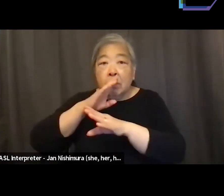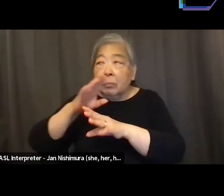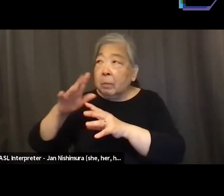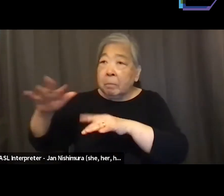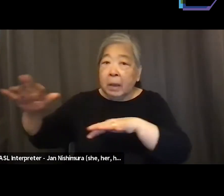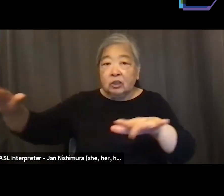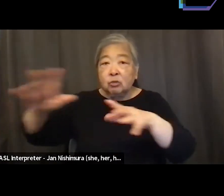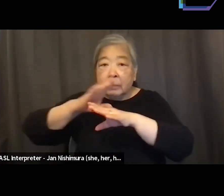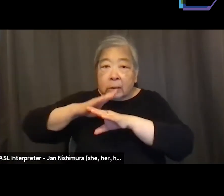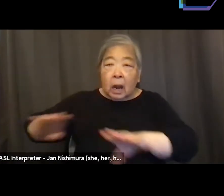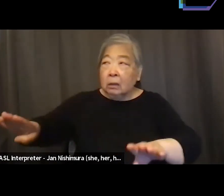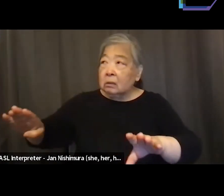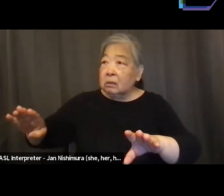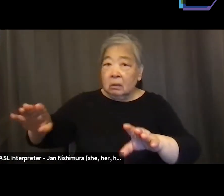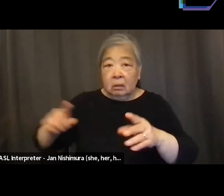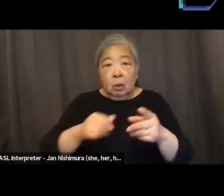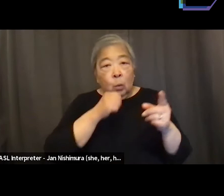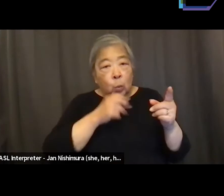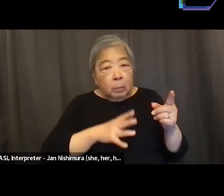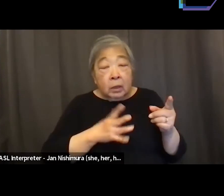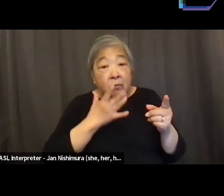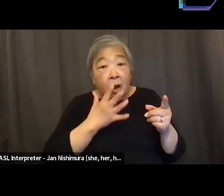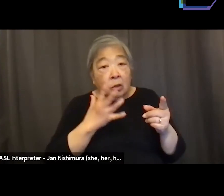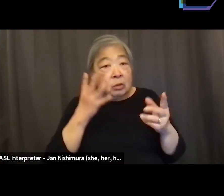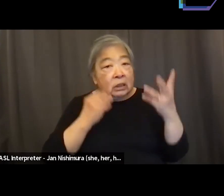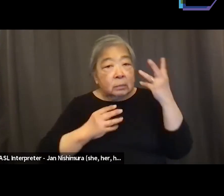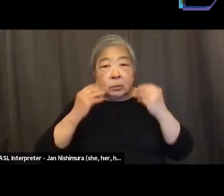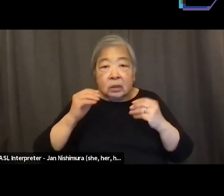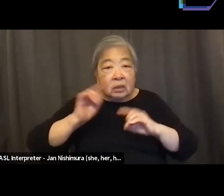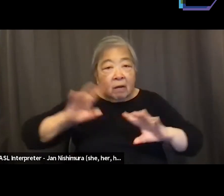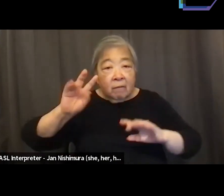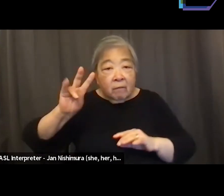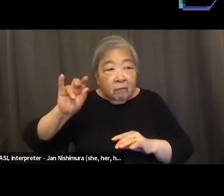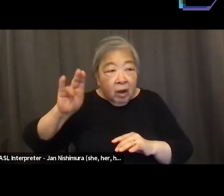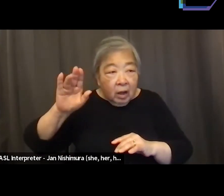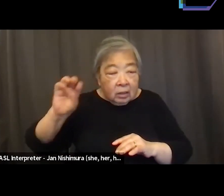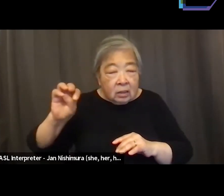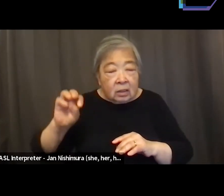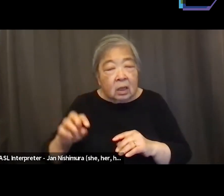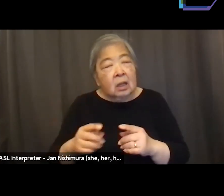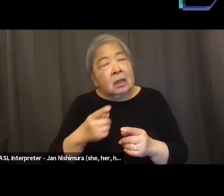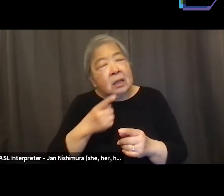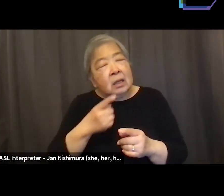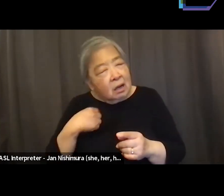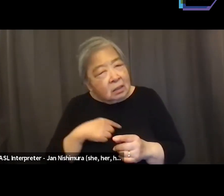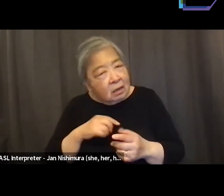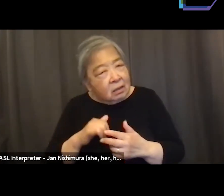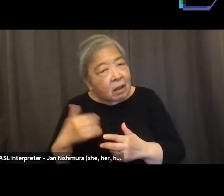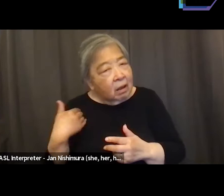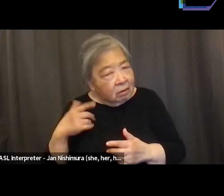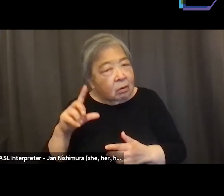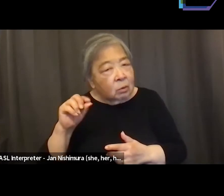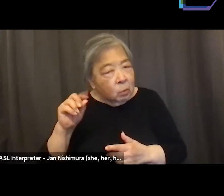the rising violence that women of color experience. The research is insufficient, but it tells us that in